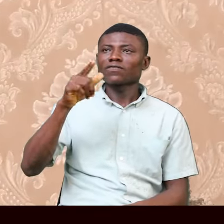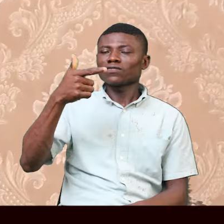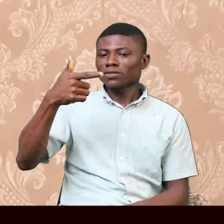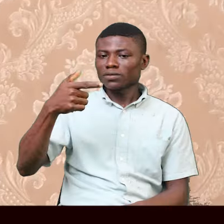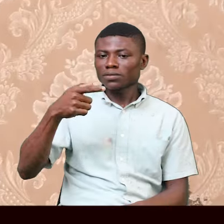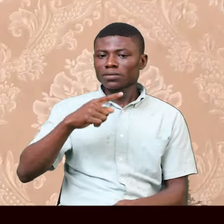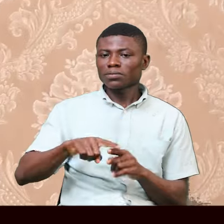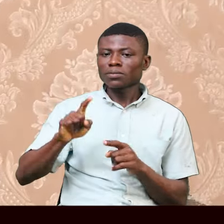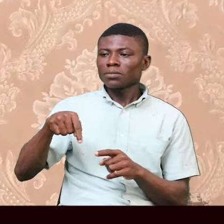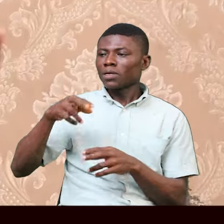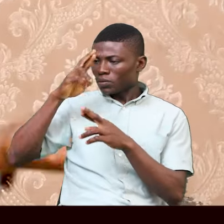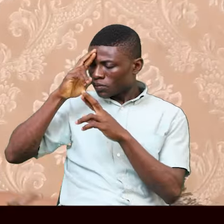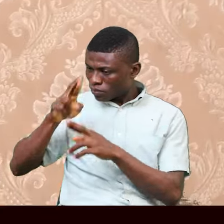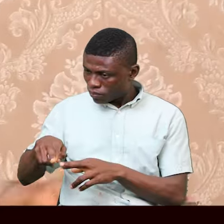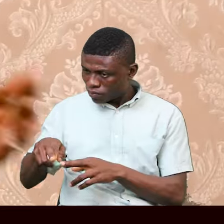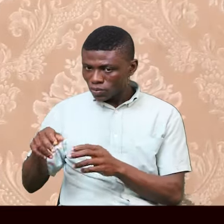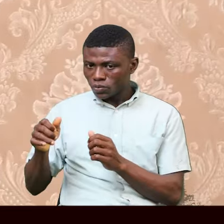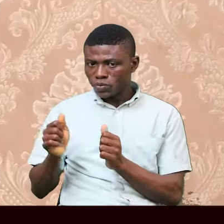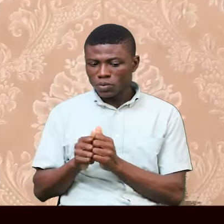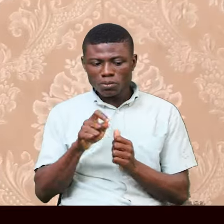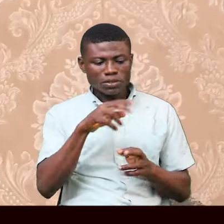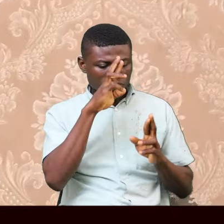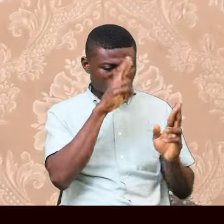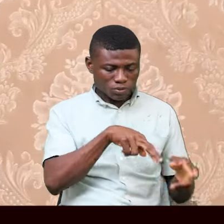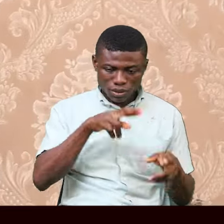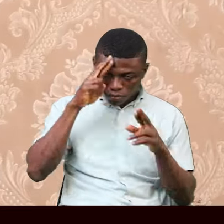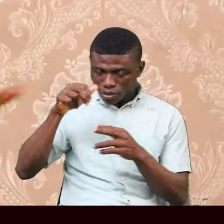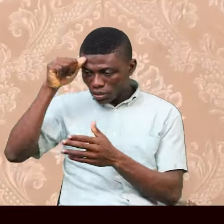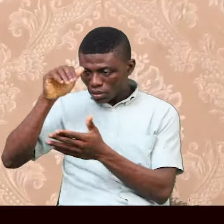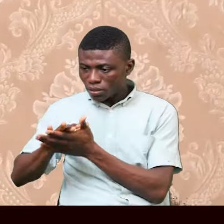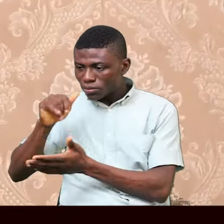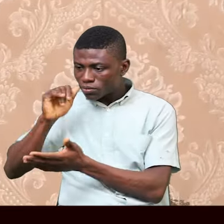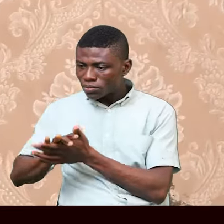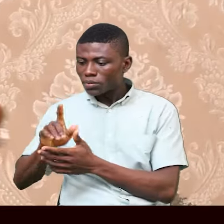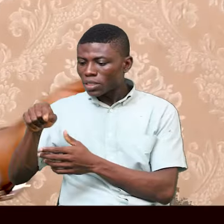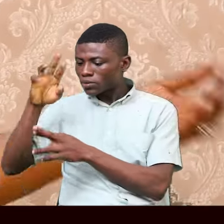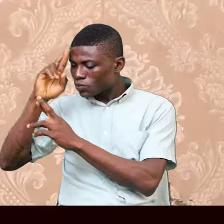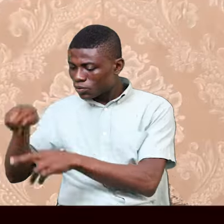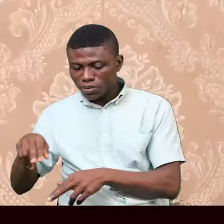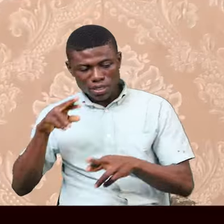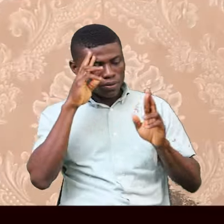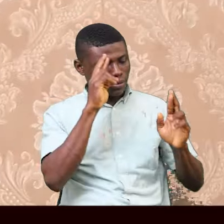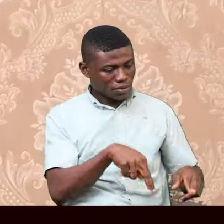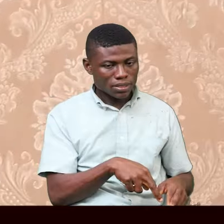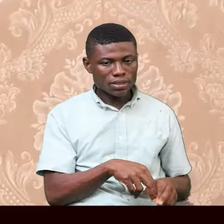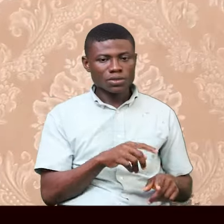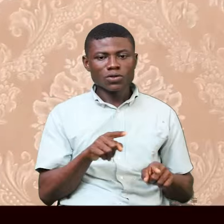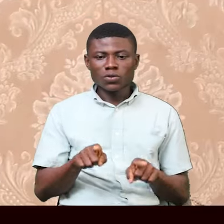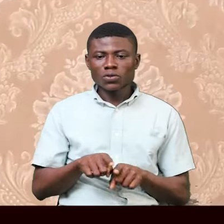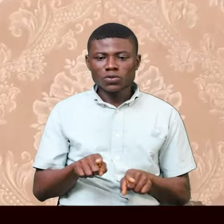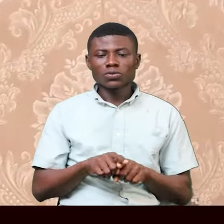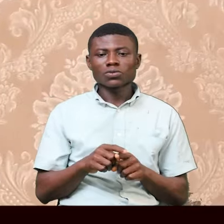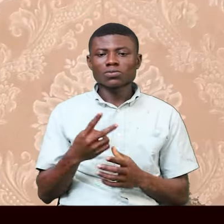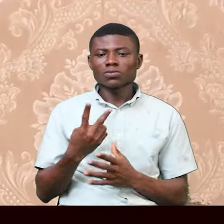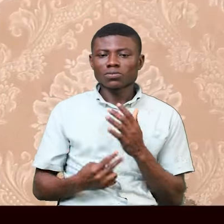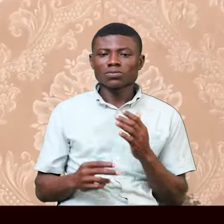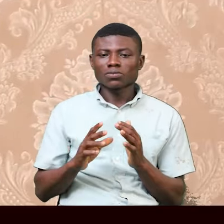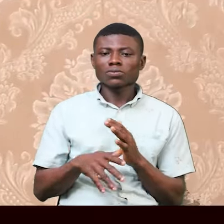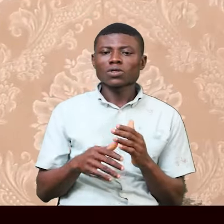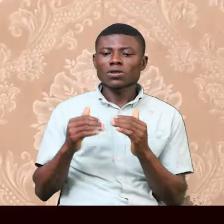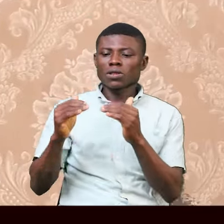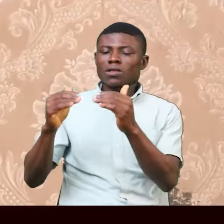or say submit yourself one to another. Internu ye mutual respect. Okay. Respect no. Or no say respect. Then